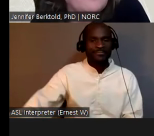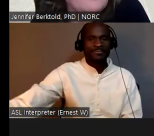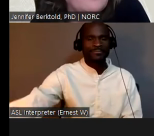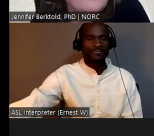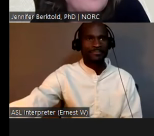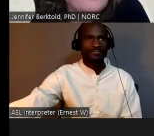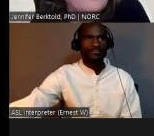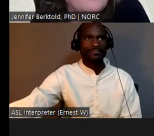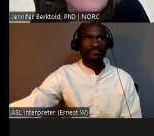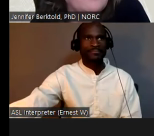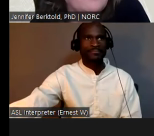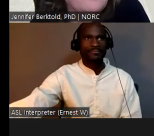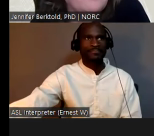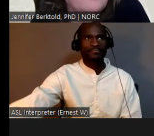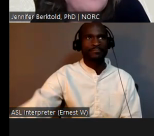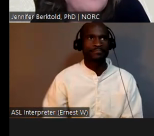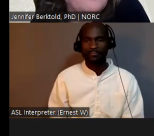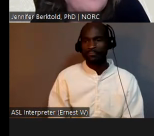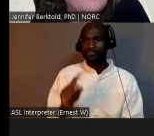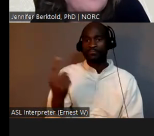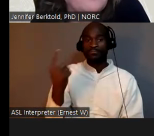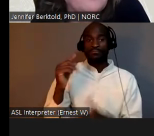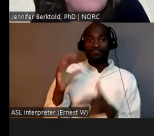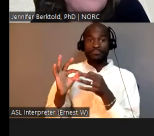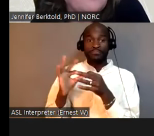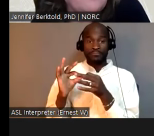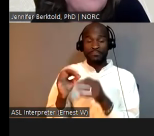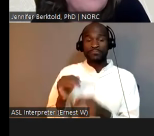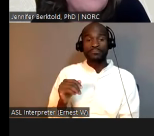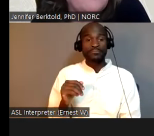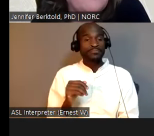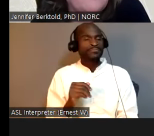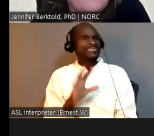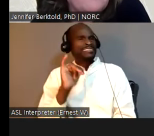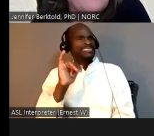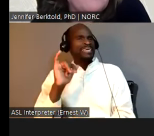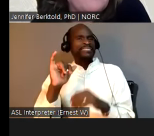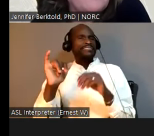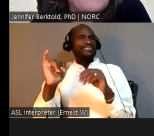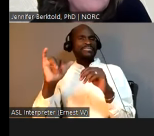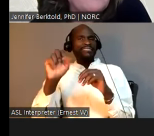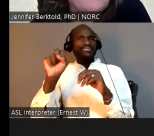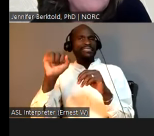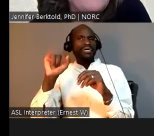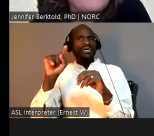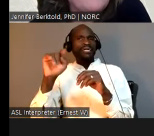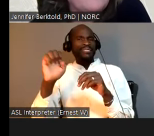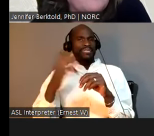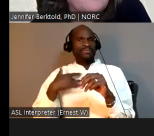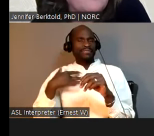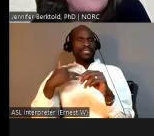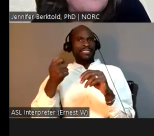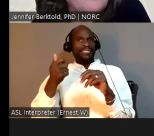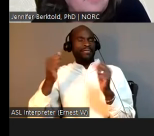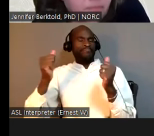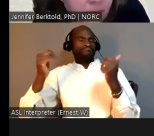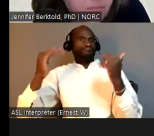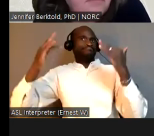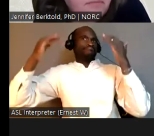We do have a comment that says the site is a bit information overload, but overall it's very